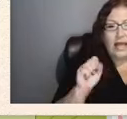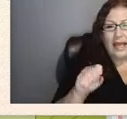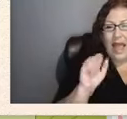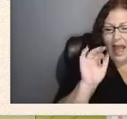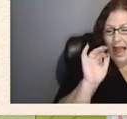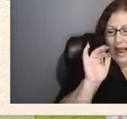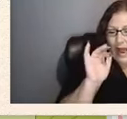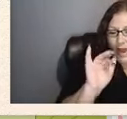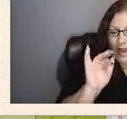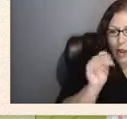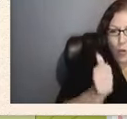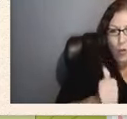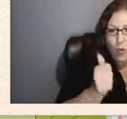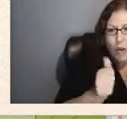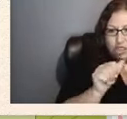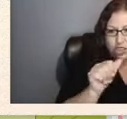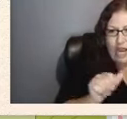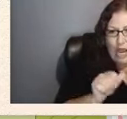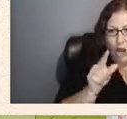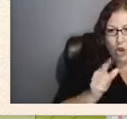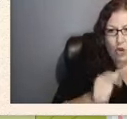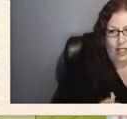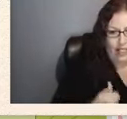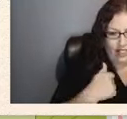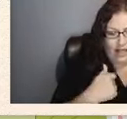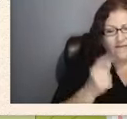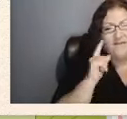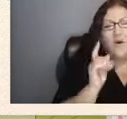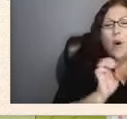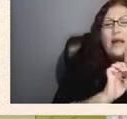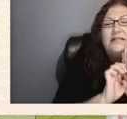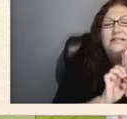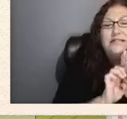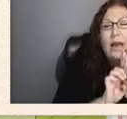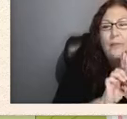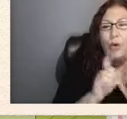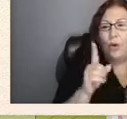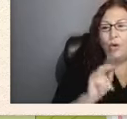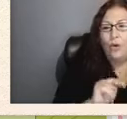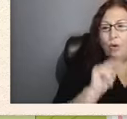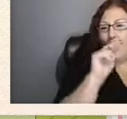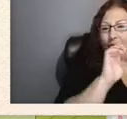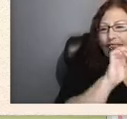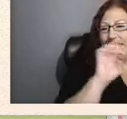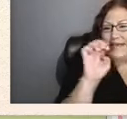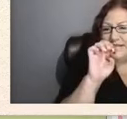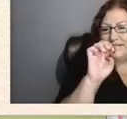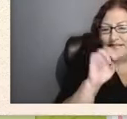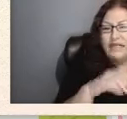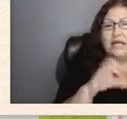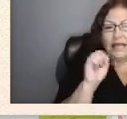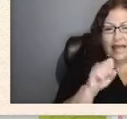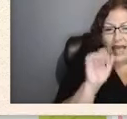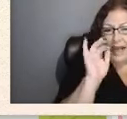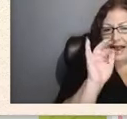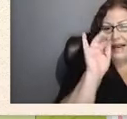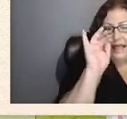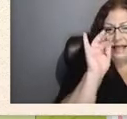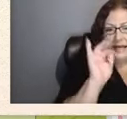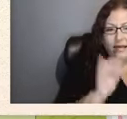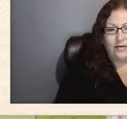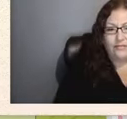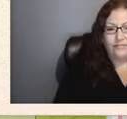you reside in. So say, for instance, you're in the Northeast region, you can click on that